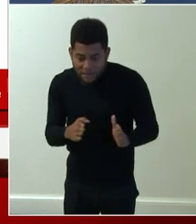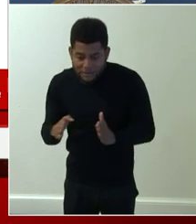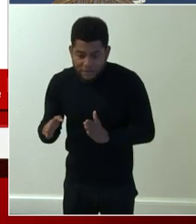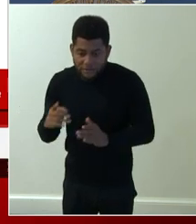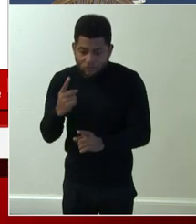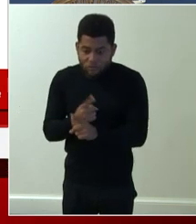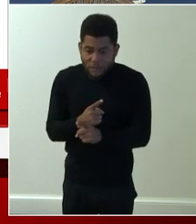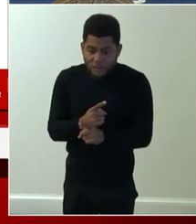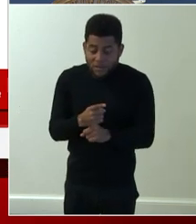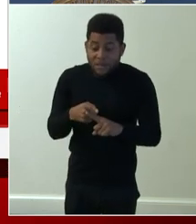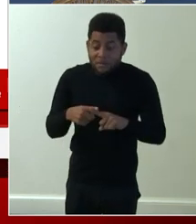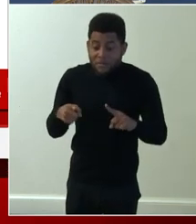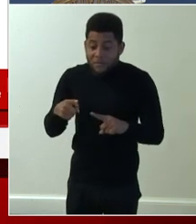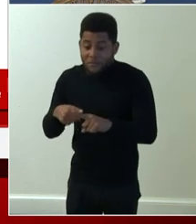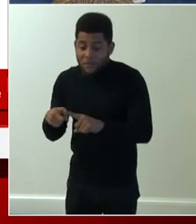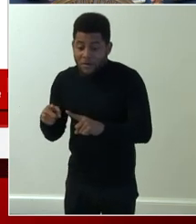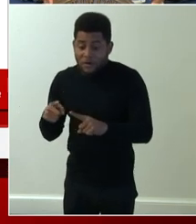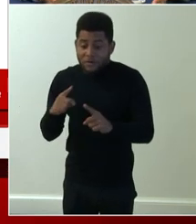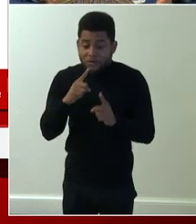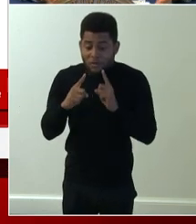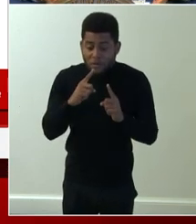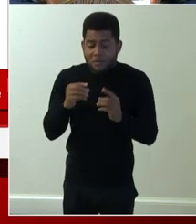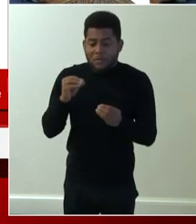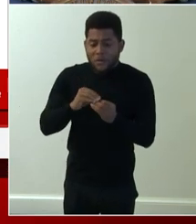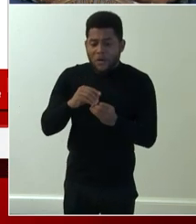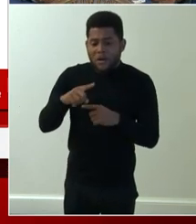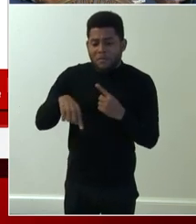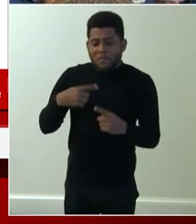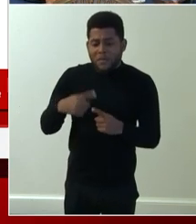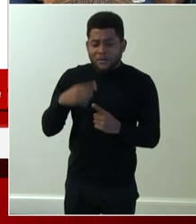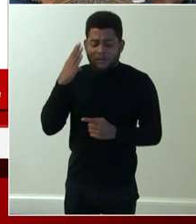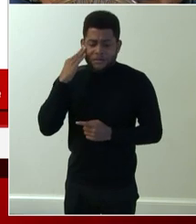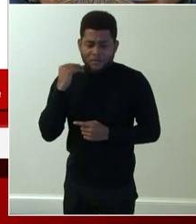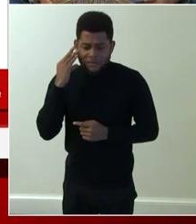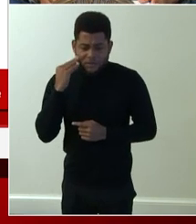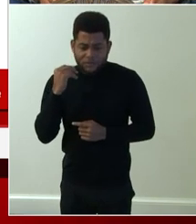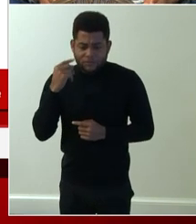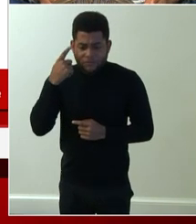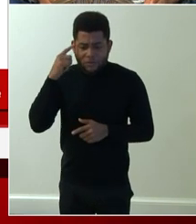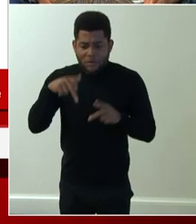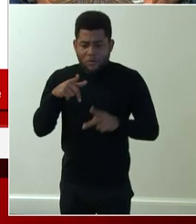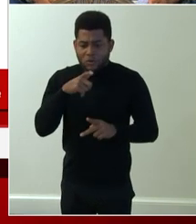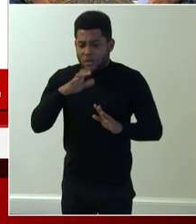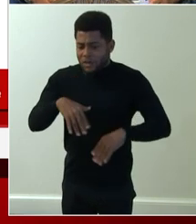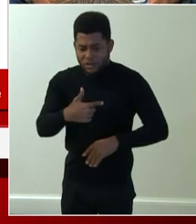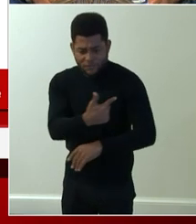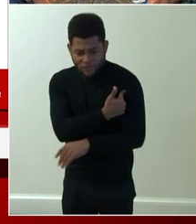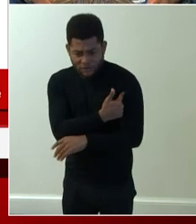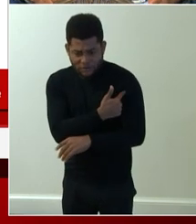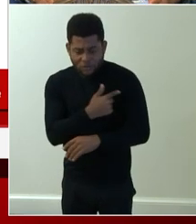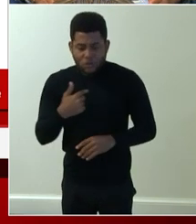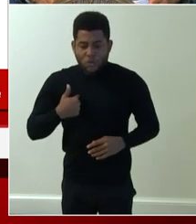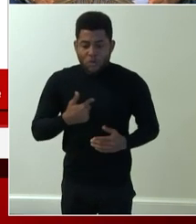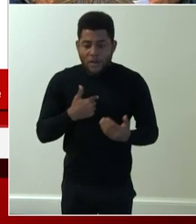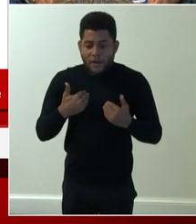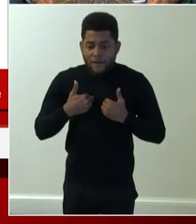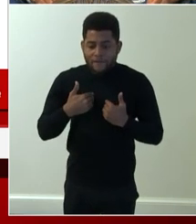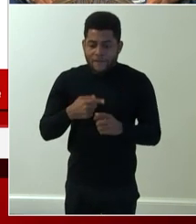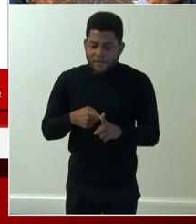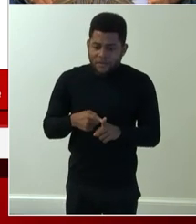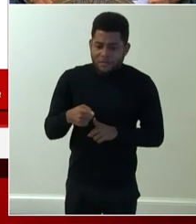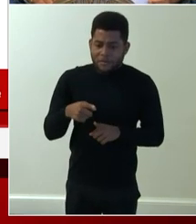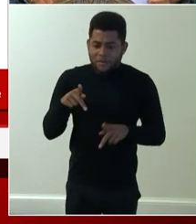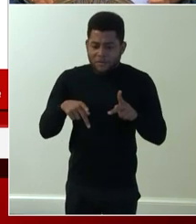as well as to talk more about the experience that people who are unvaccinated are having, primarily the people who